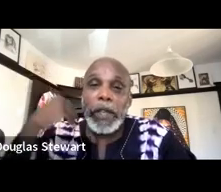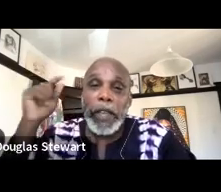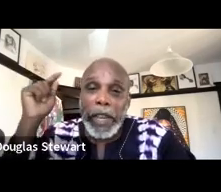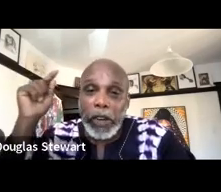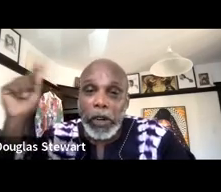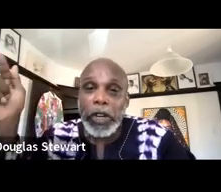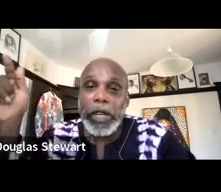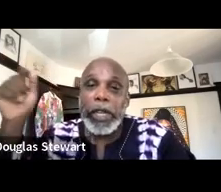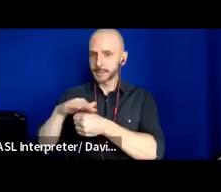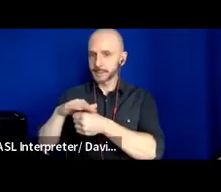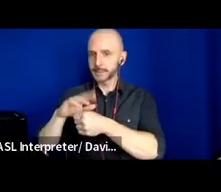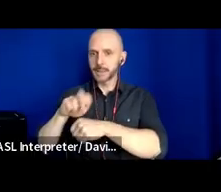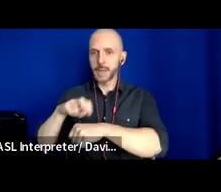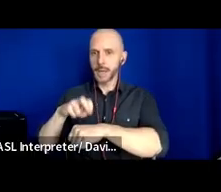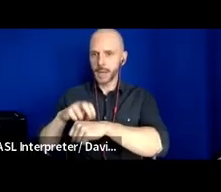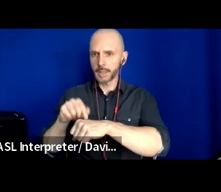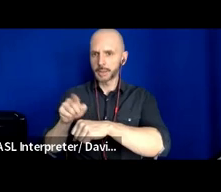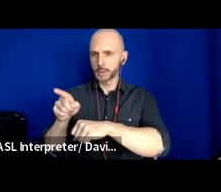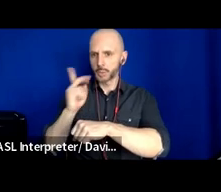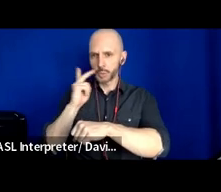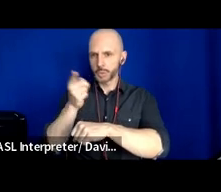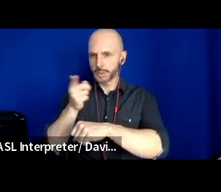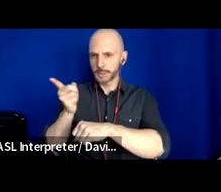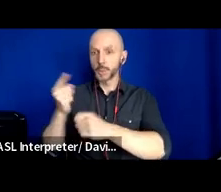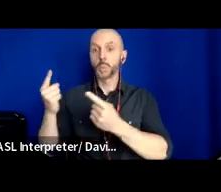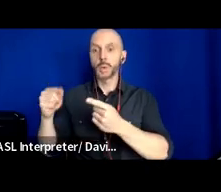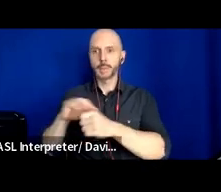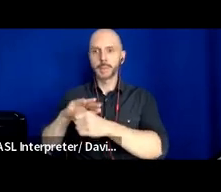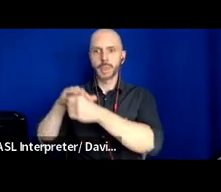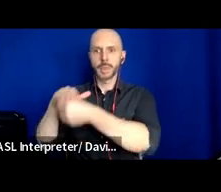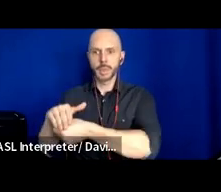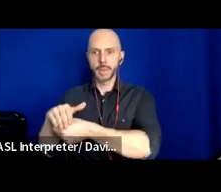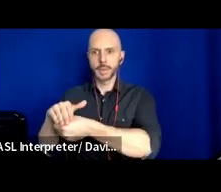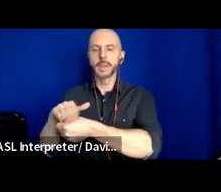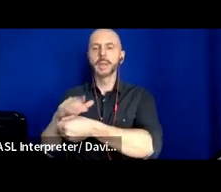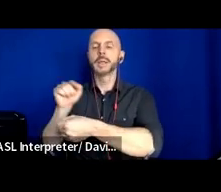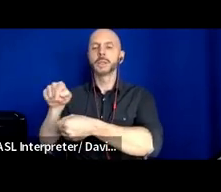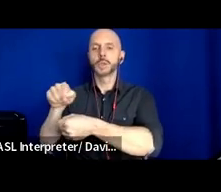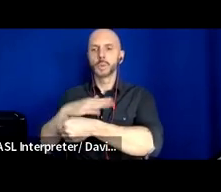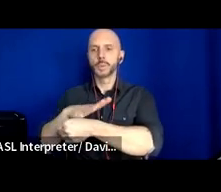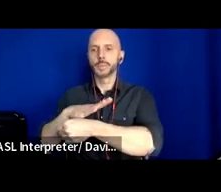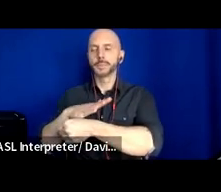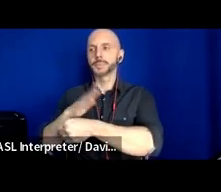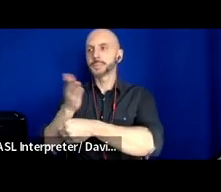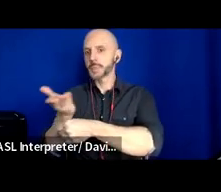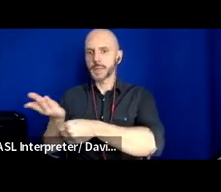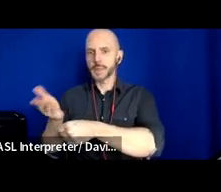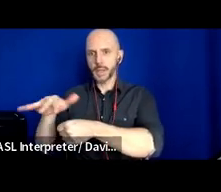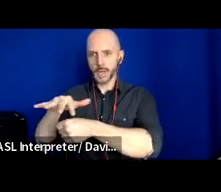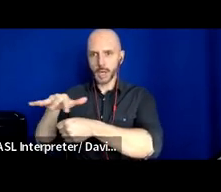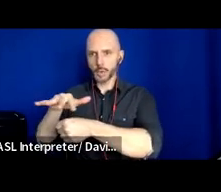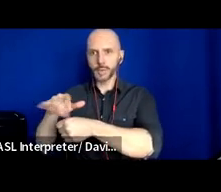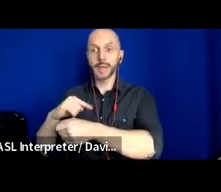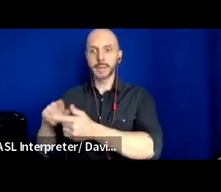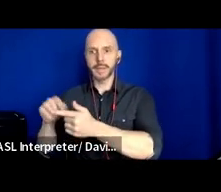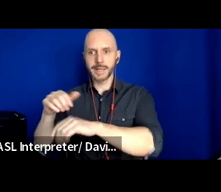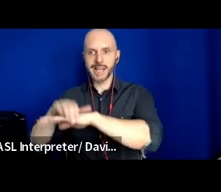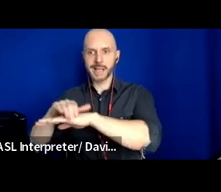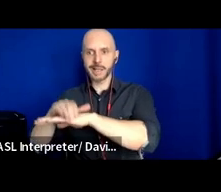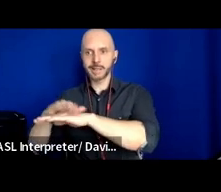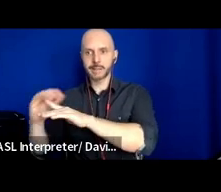world, that early, kind of colonization by the English across the United Kingdom and what we now call